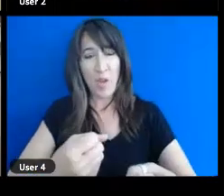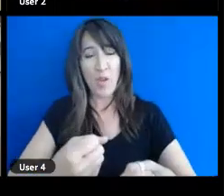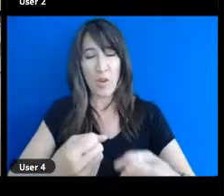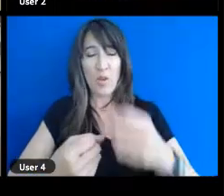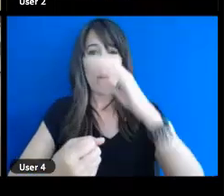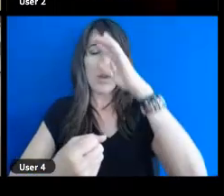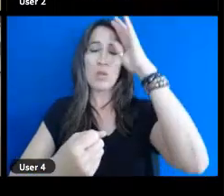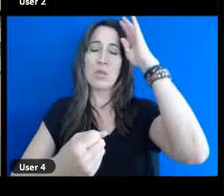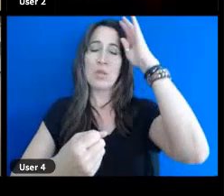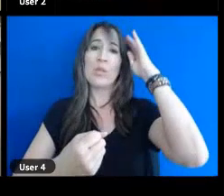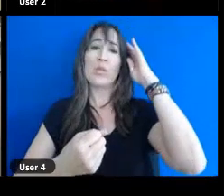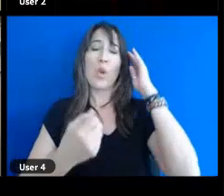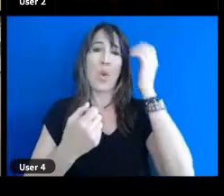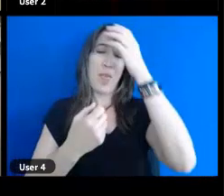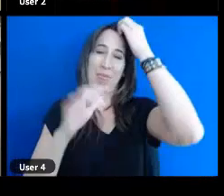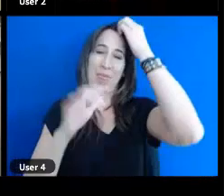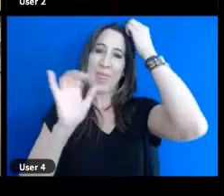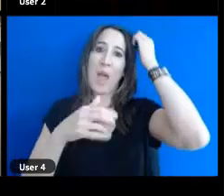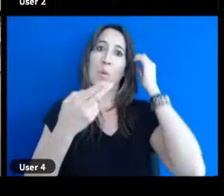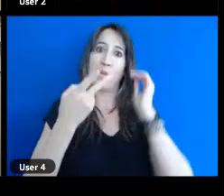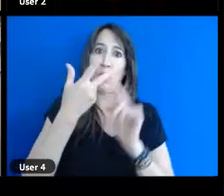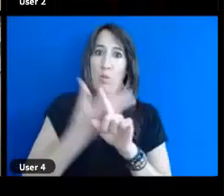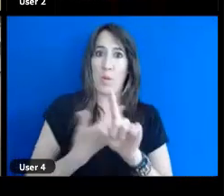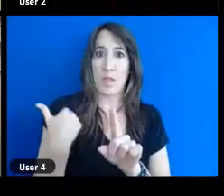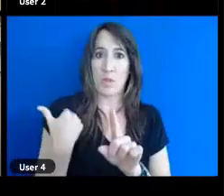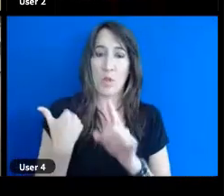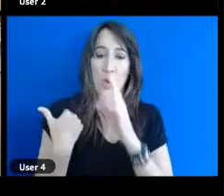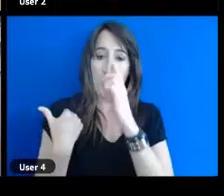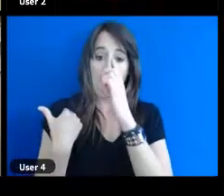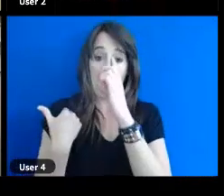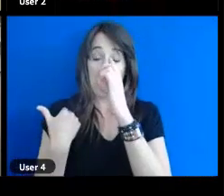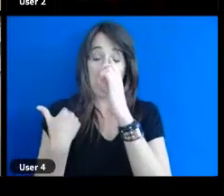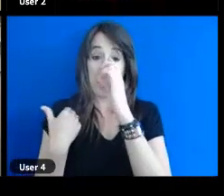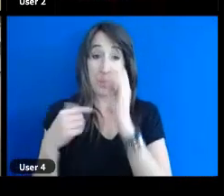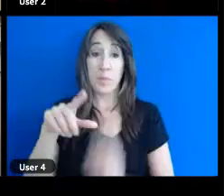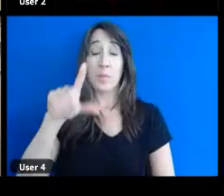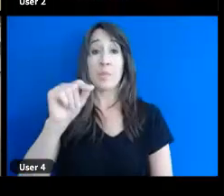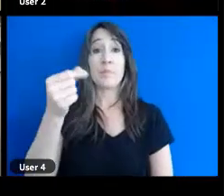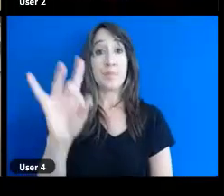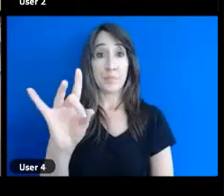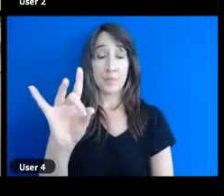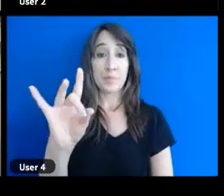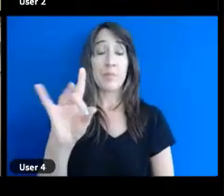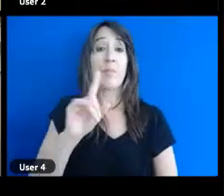those opportunities. That's what we were experiencing just 3 months ago.